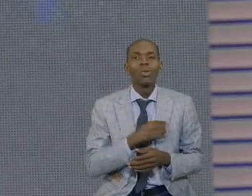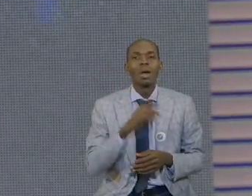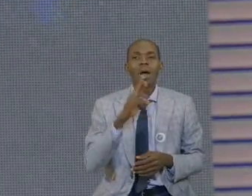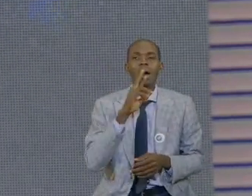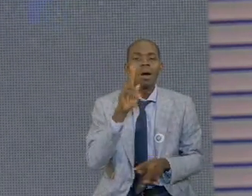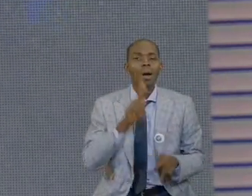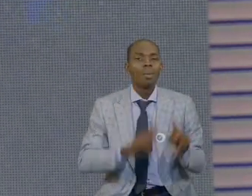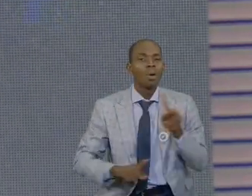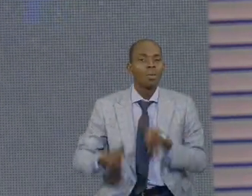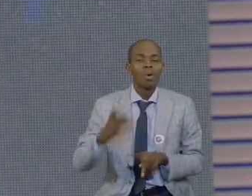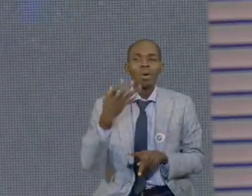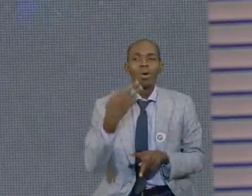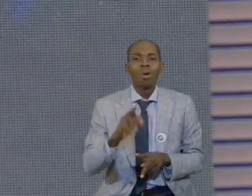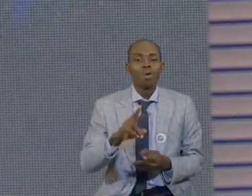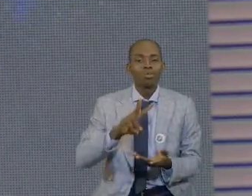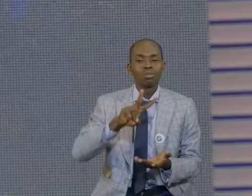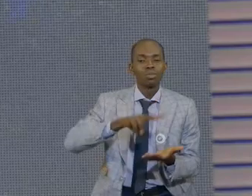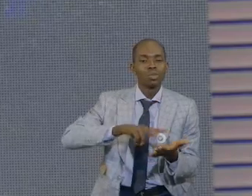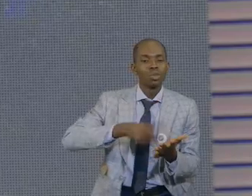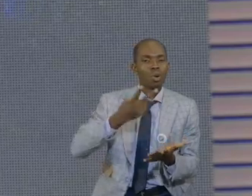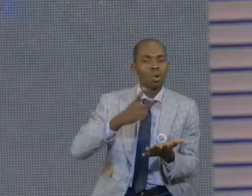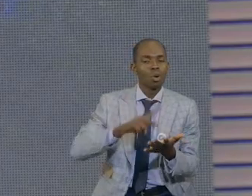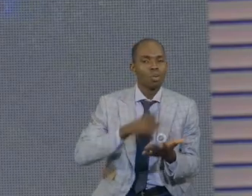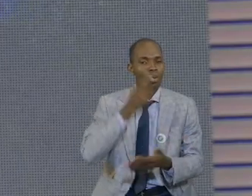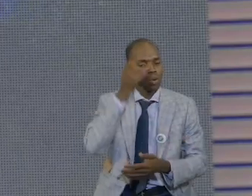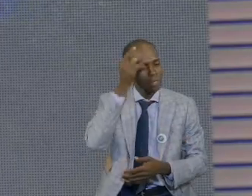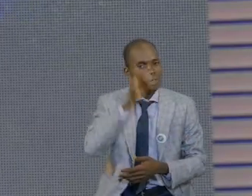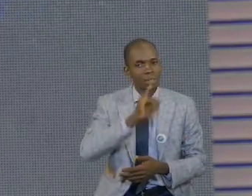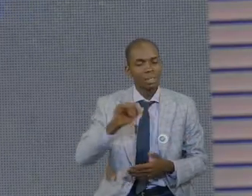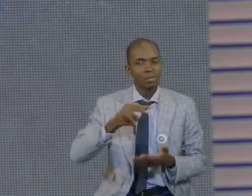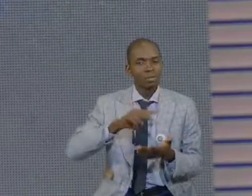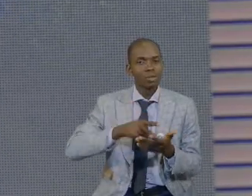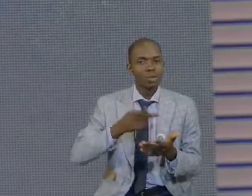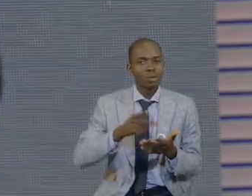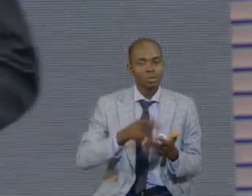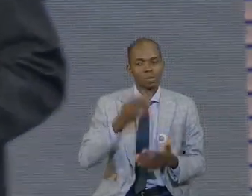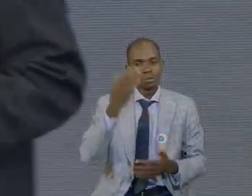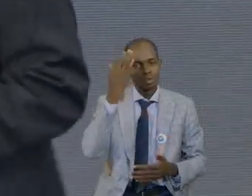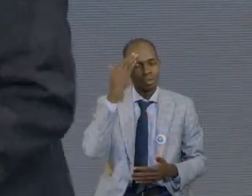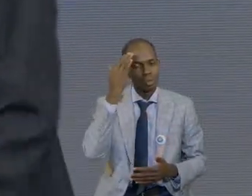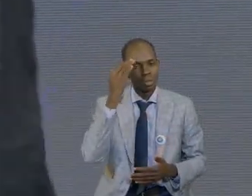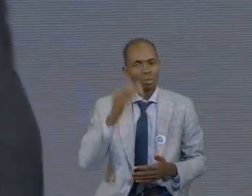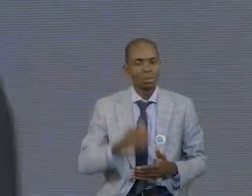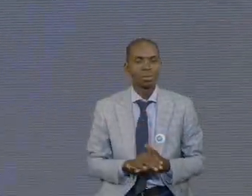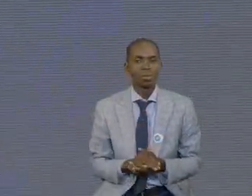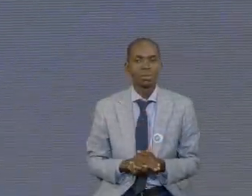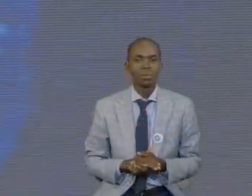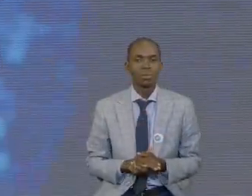double understanding, double mentality.